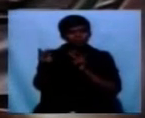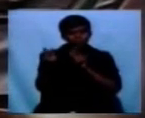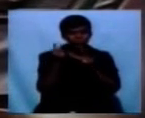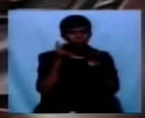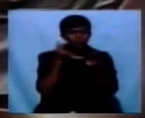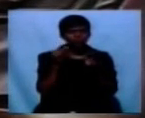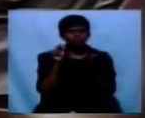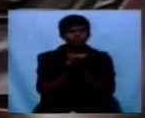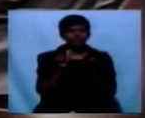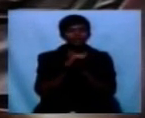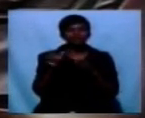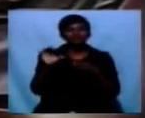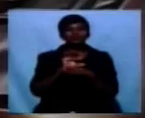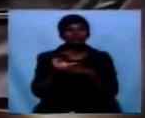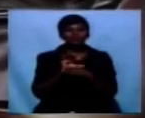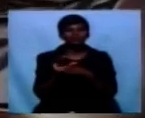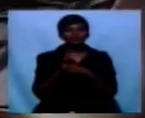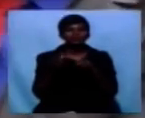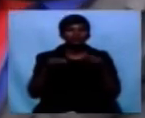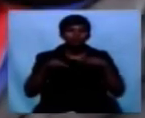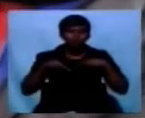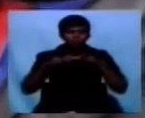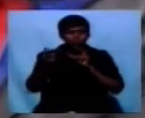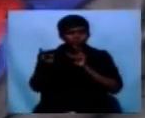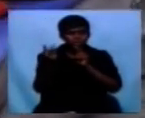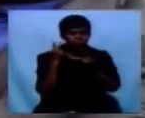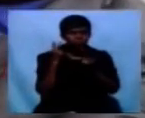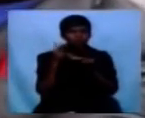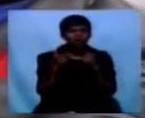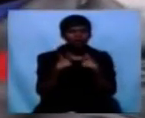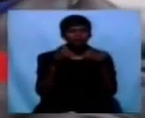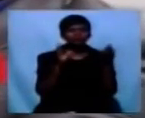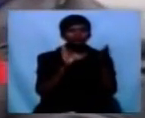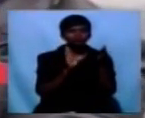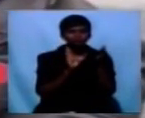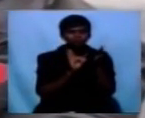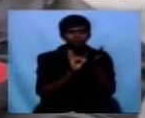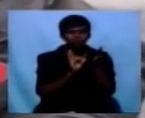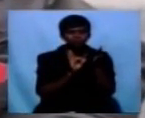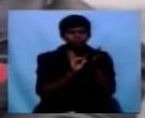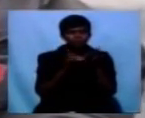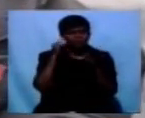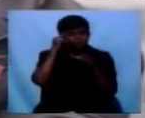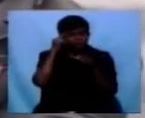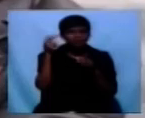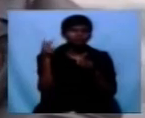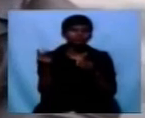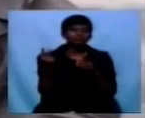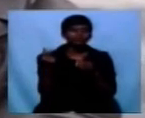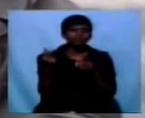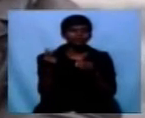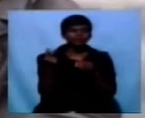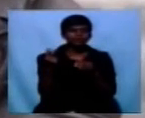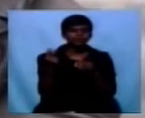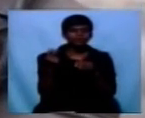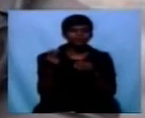the Lusaka-Copperbelt dual carriageway? I told you we have 2 schools of thought. And if it's 5 months, you're still debating